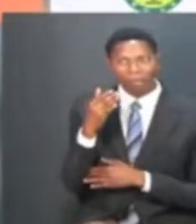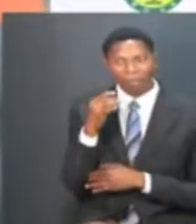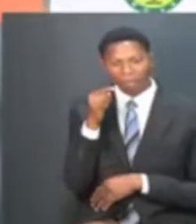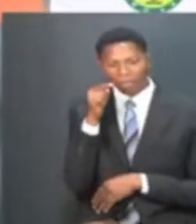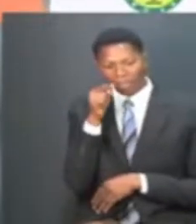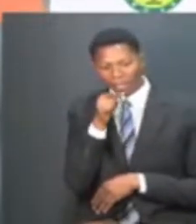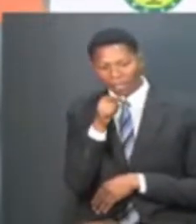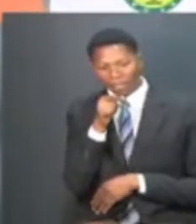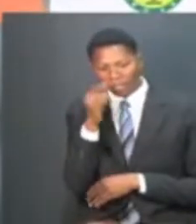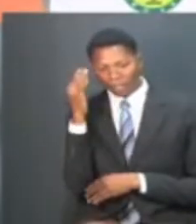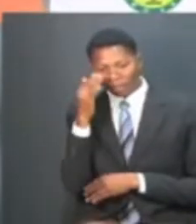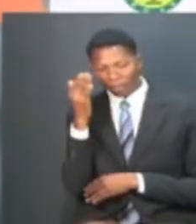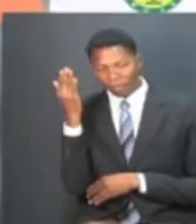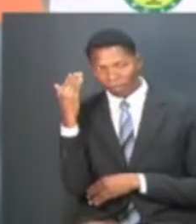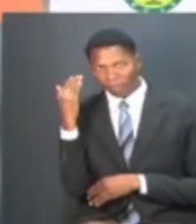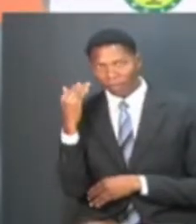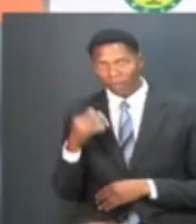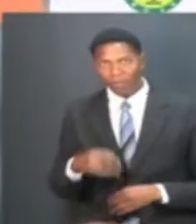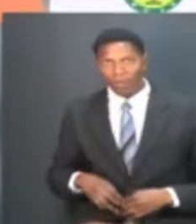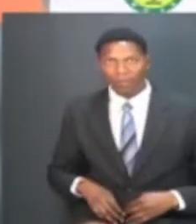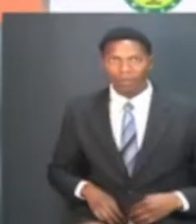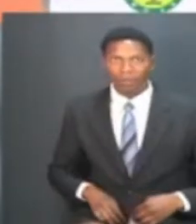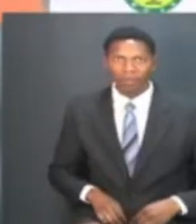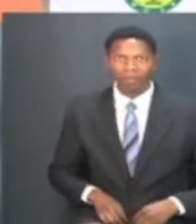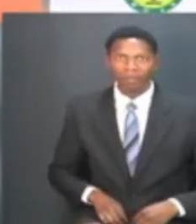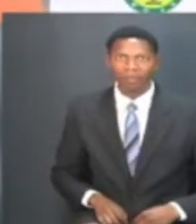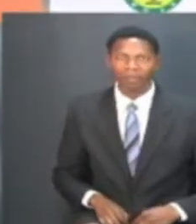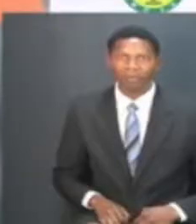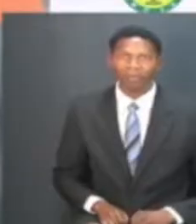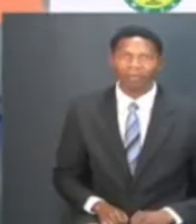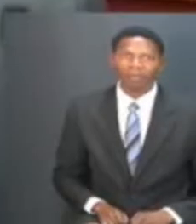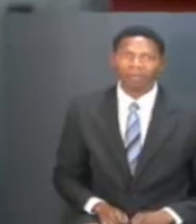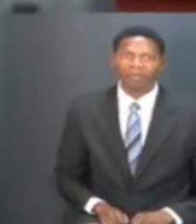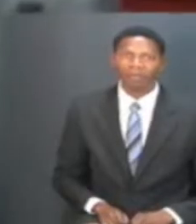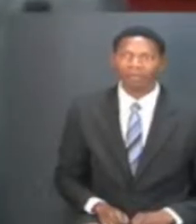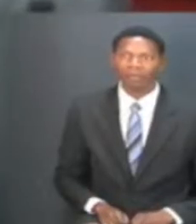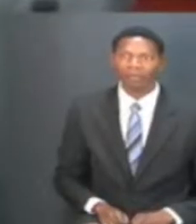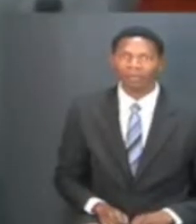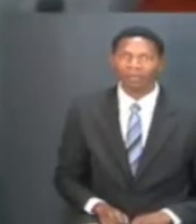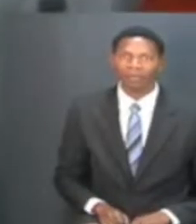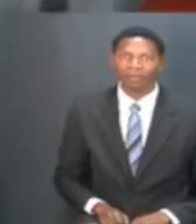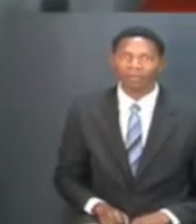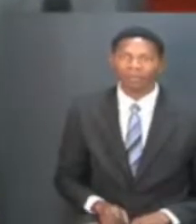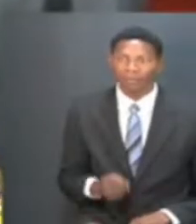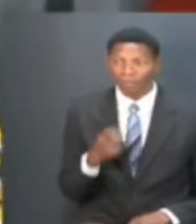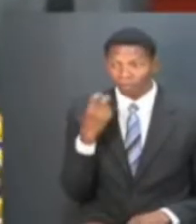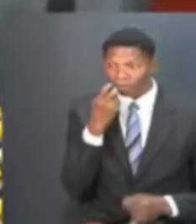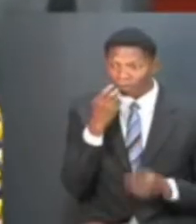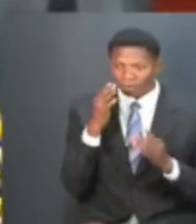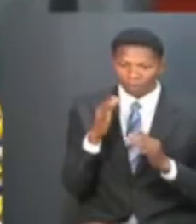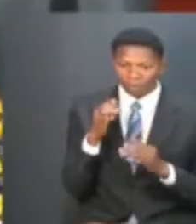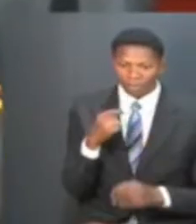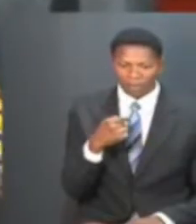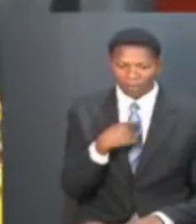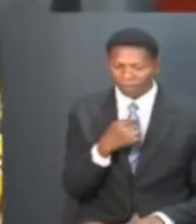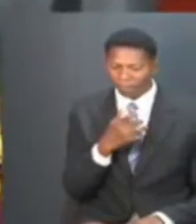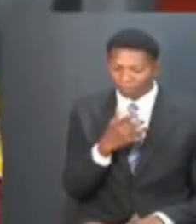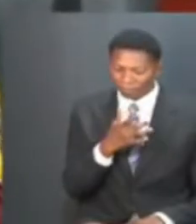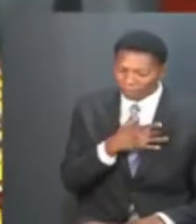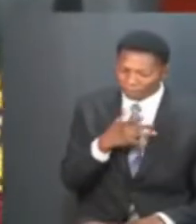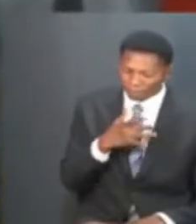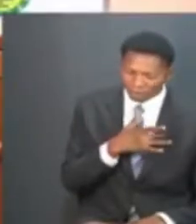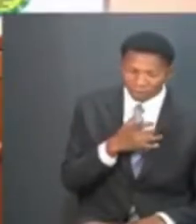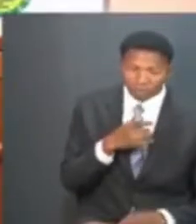by my auntie. Mr. Speaker, my sympathies to